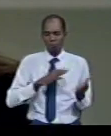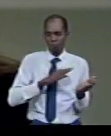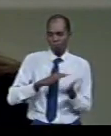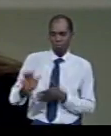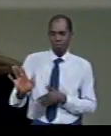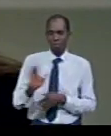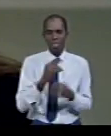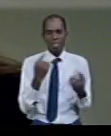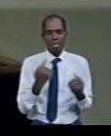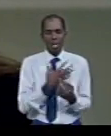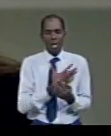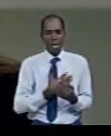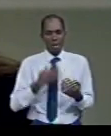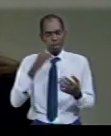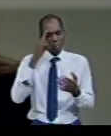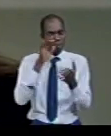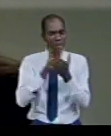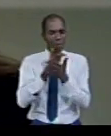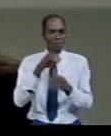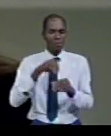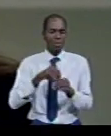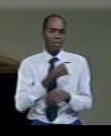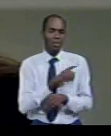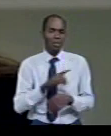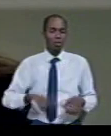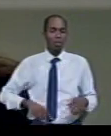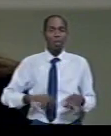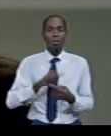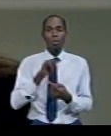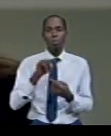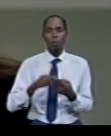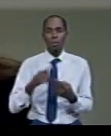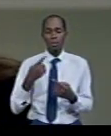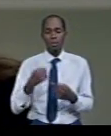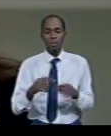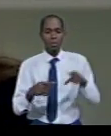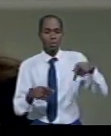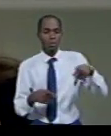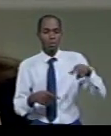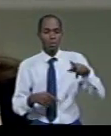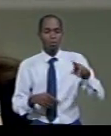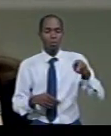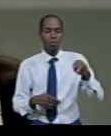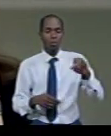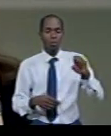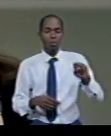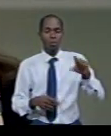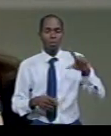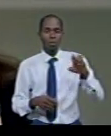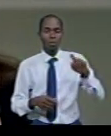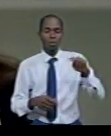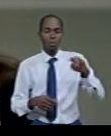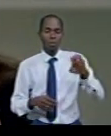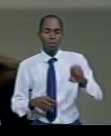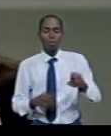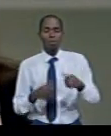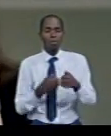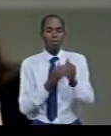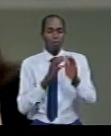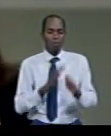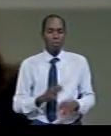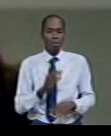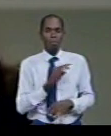and believing in the Lord. And when those proselytes and converts and members and